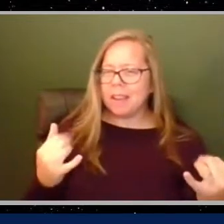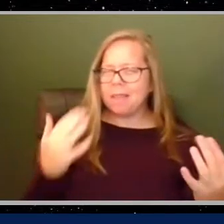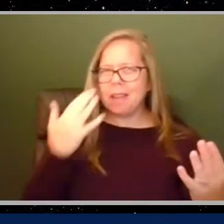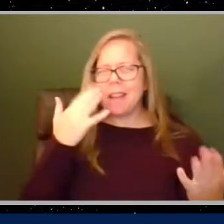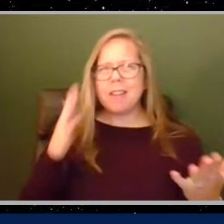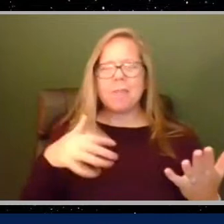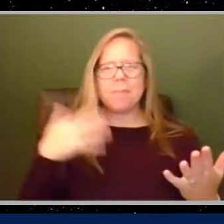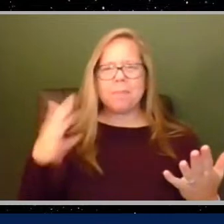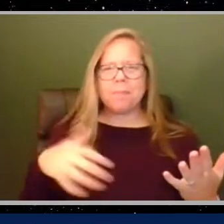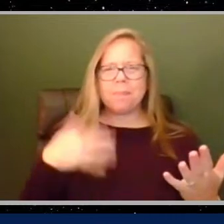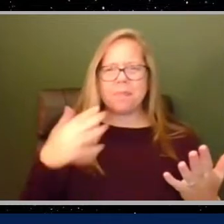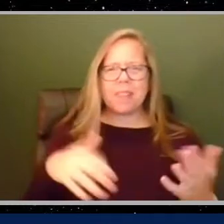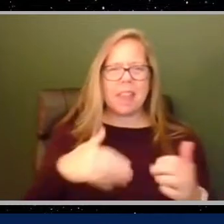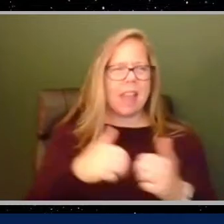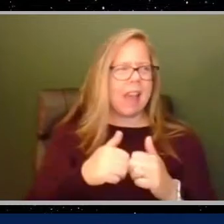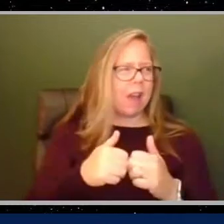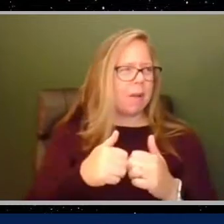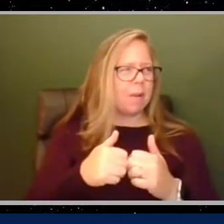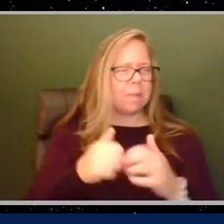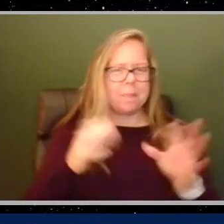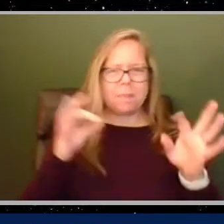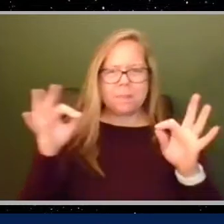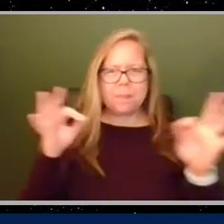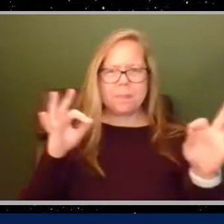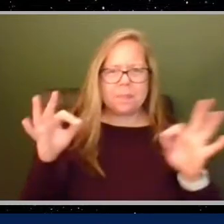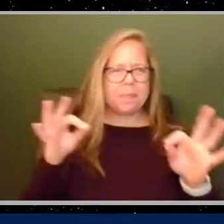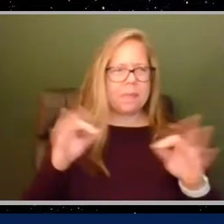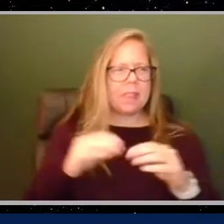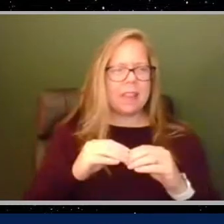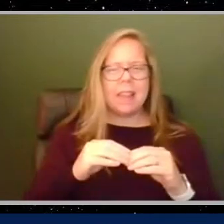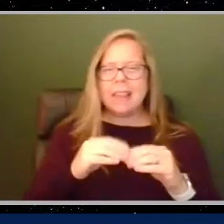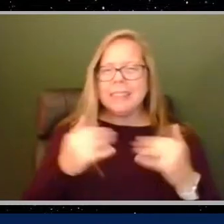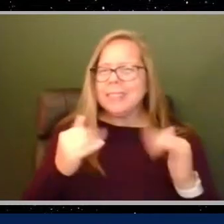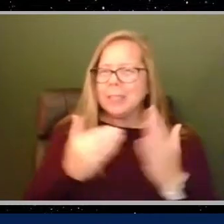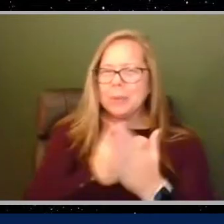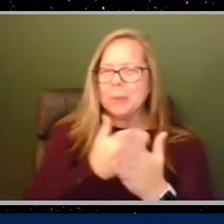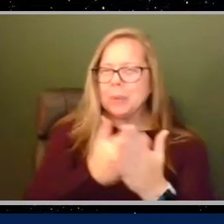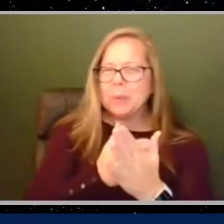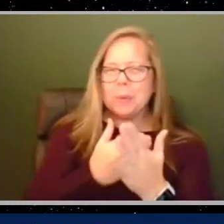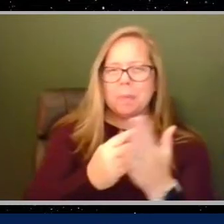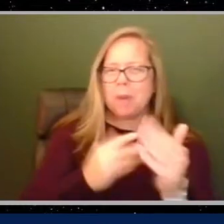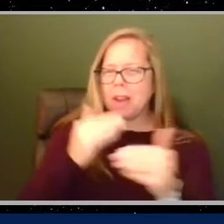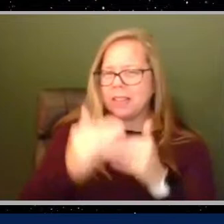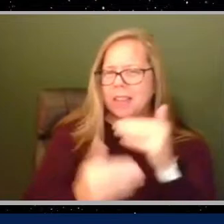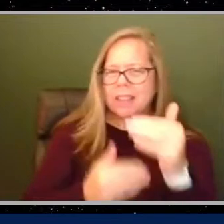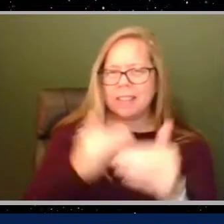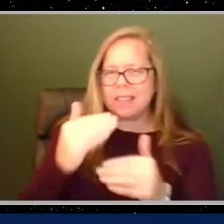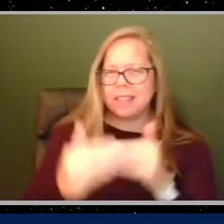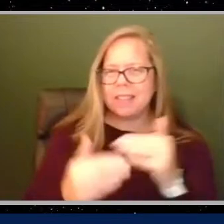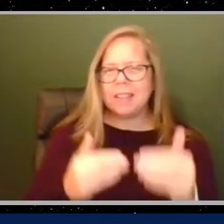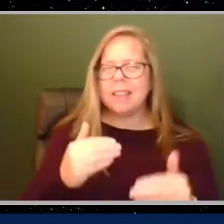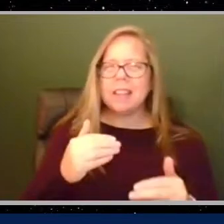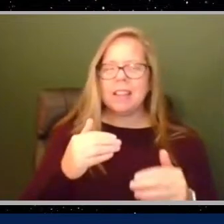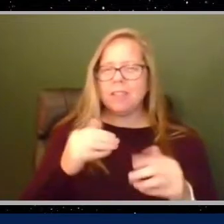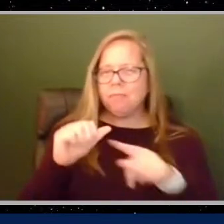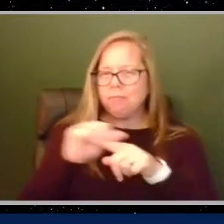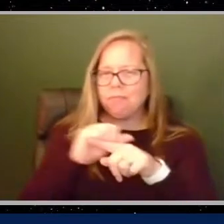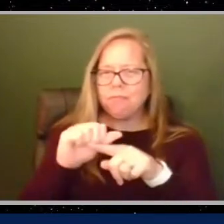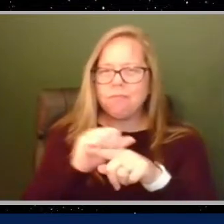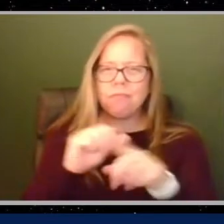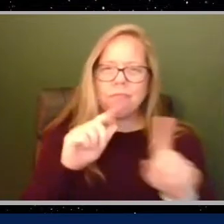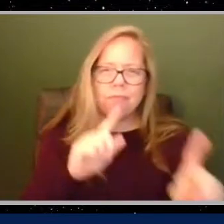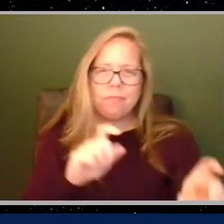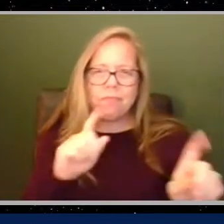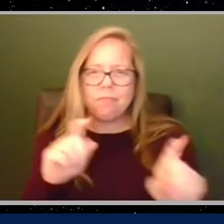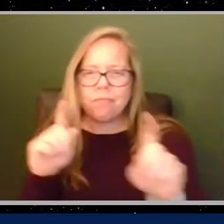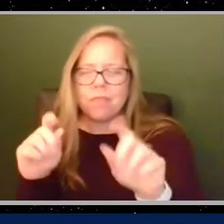word, level of maturity or demonstration, level that we're at right now, of adding in the factor of a service